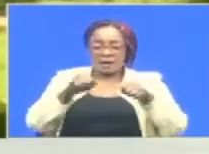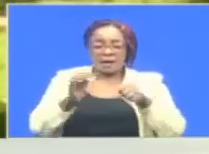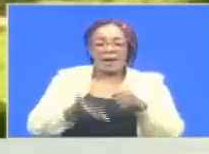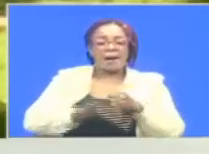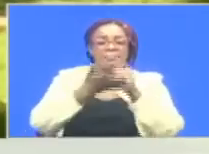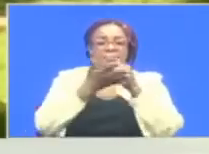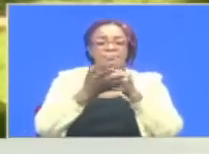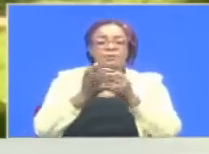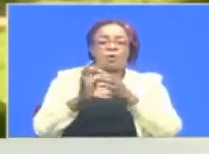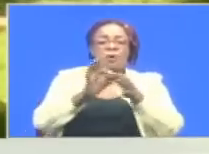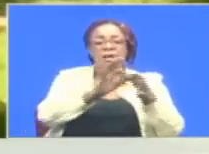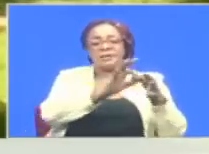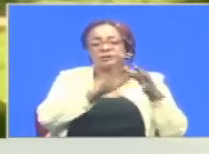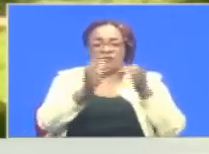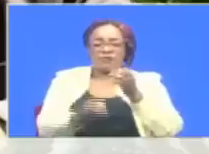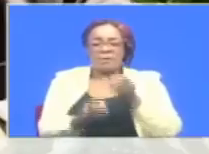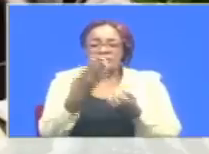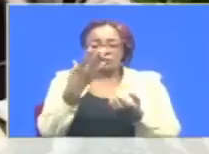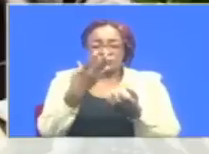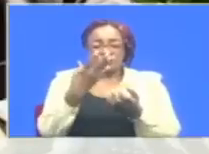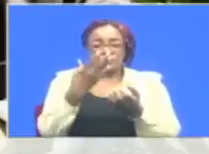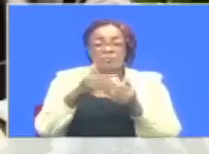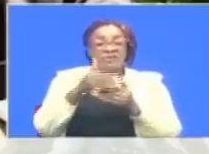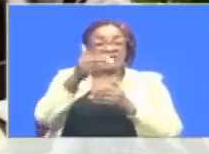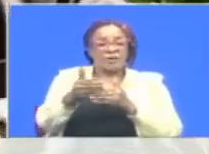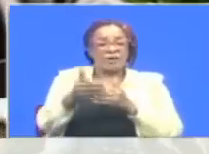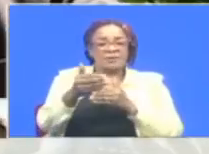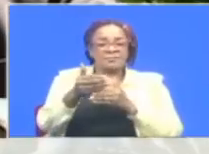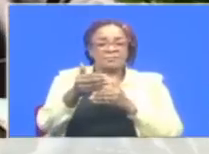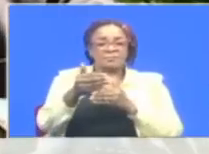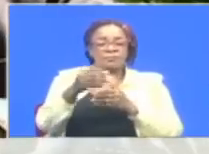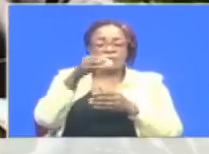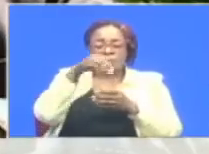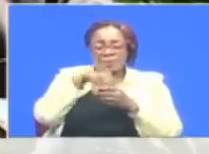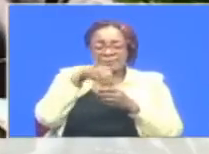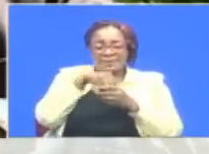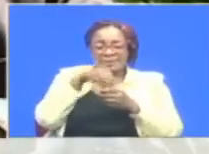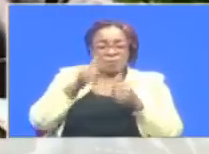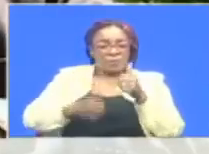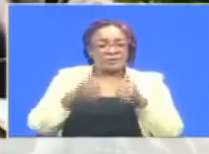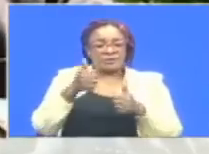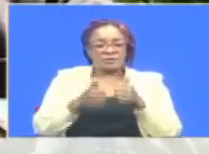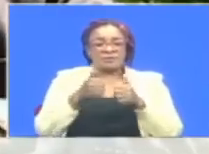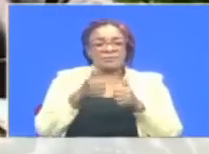this coalition's formations moving forward? In the context within which it was